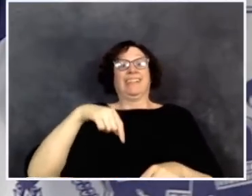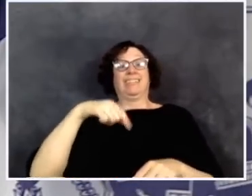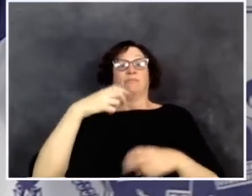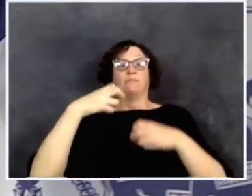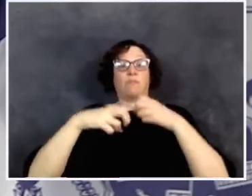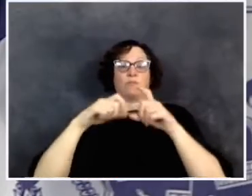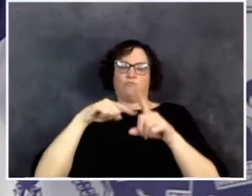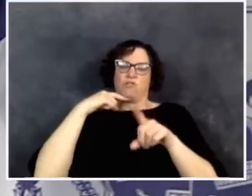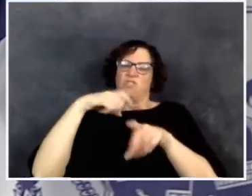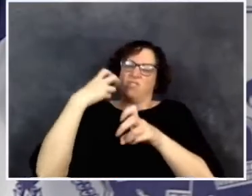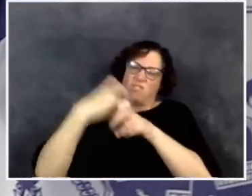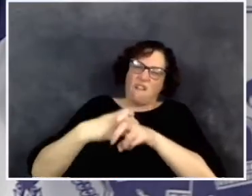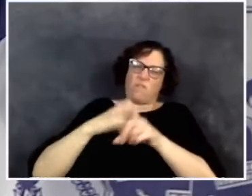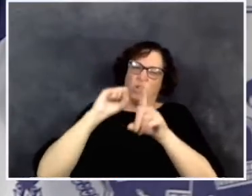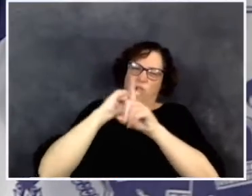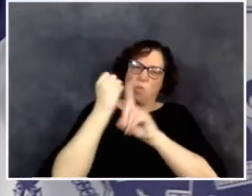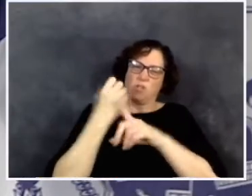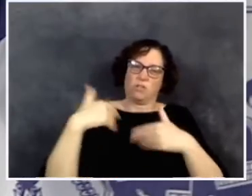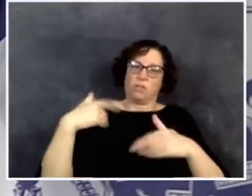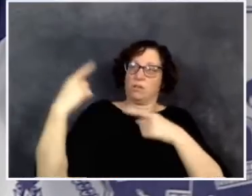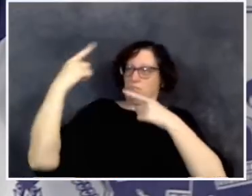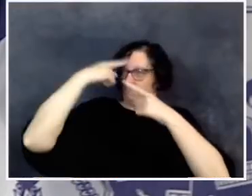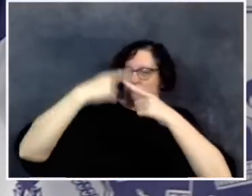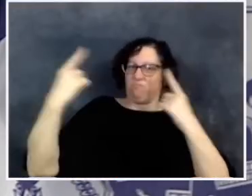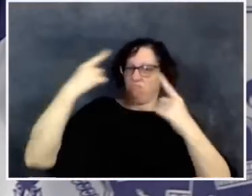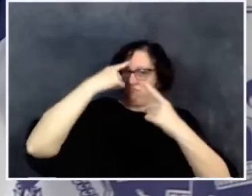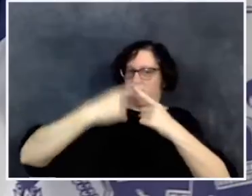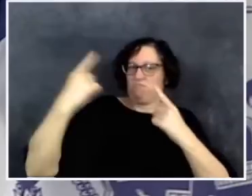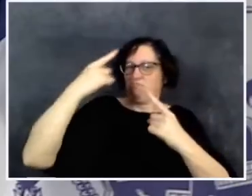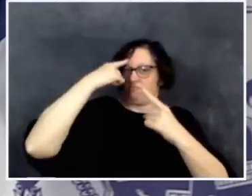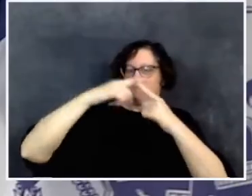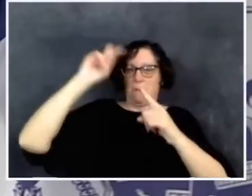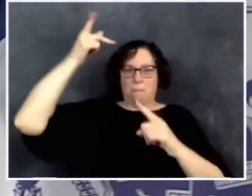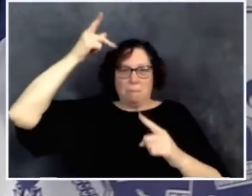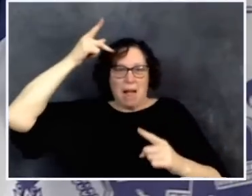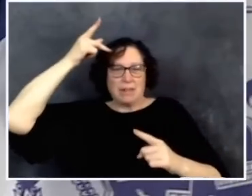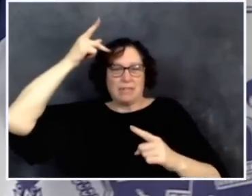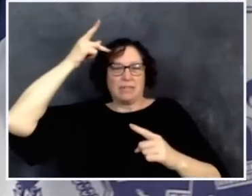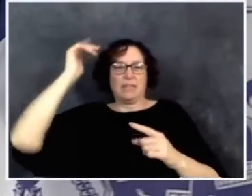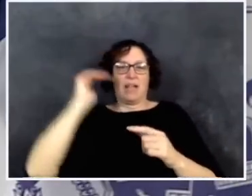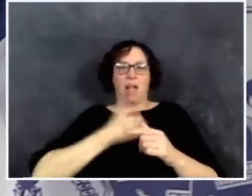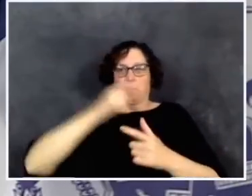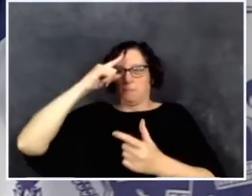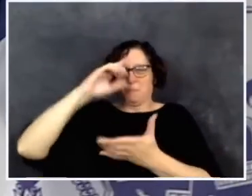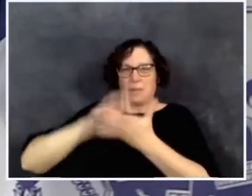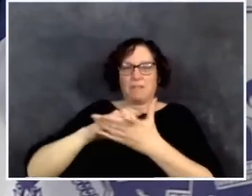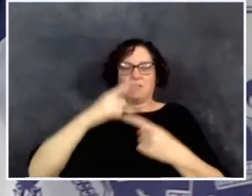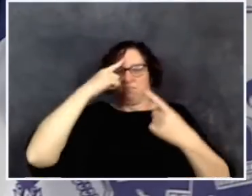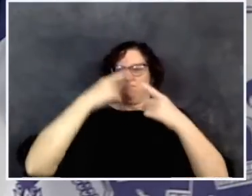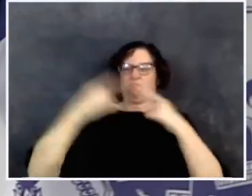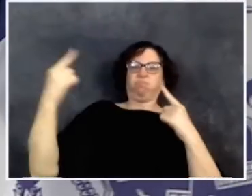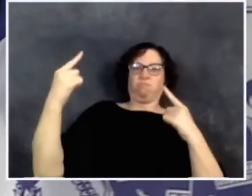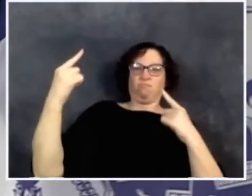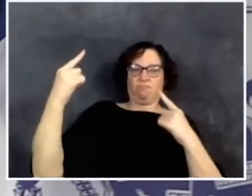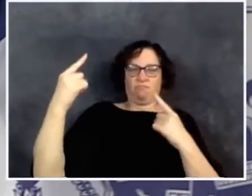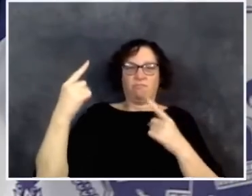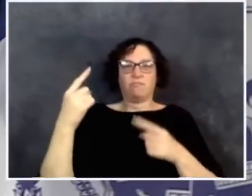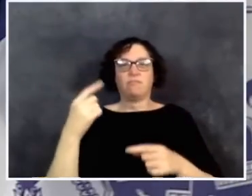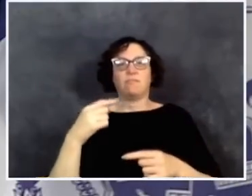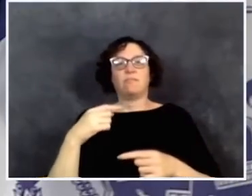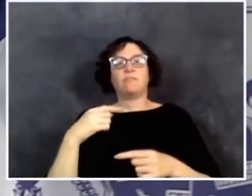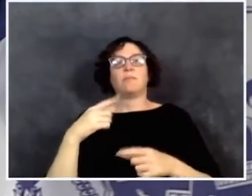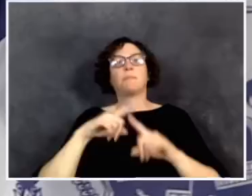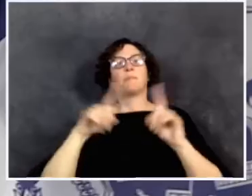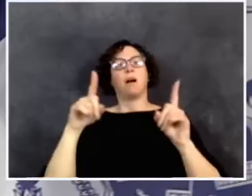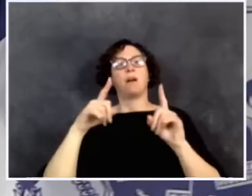across the board almost. But the first conversation we had was a very practical one about